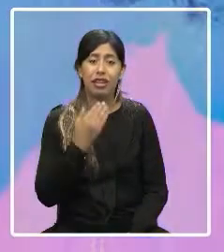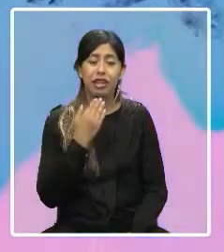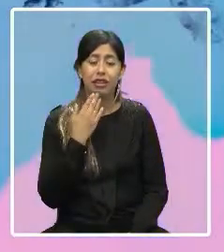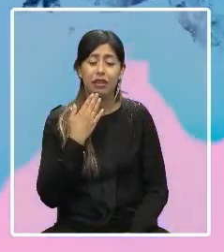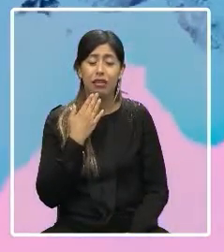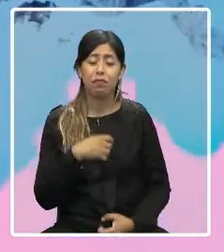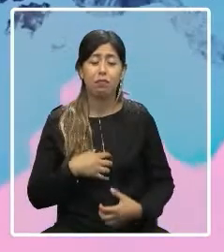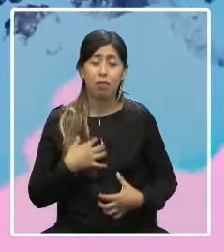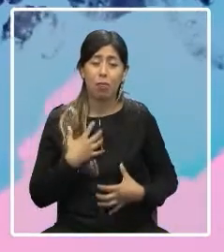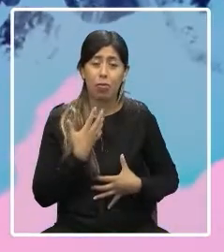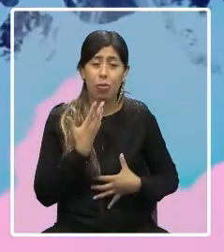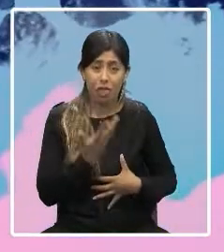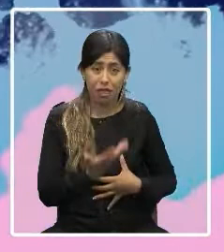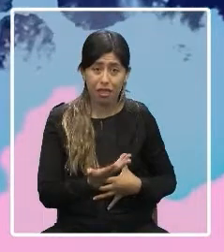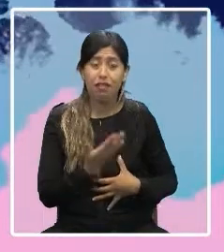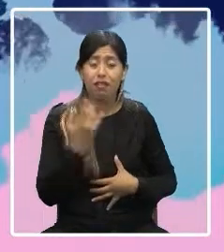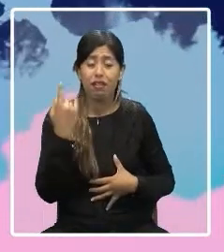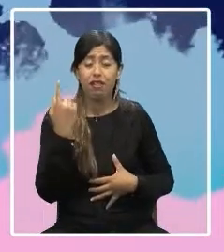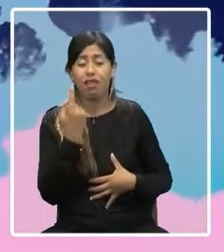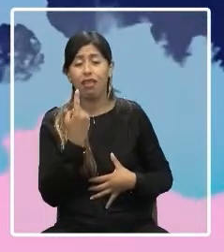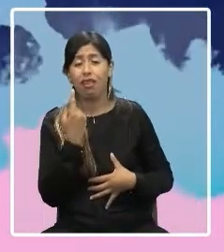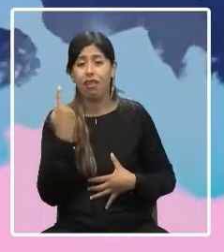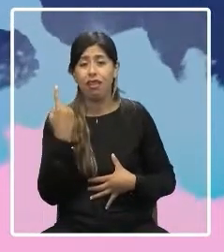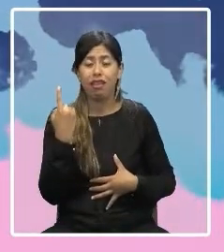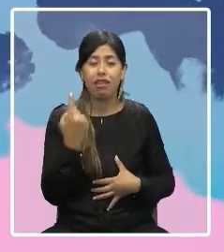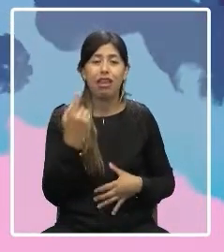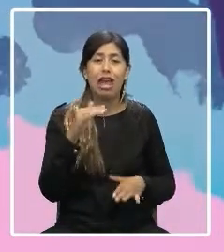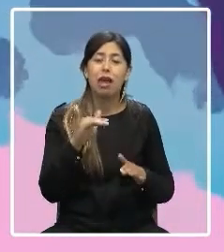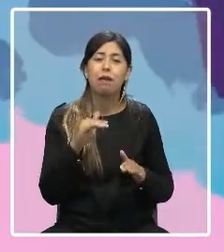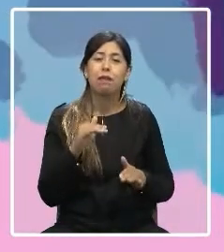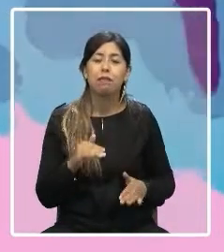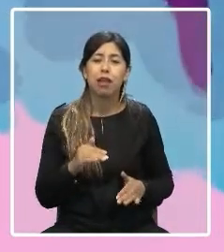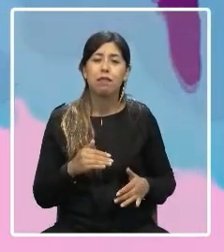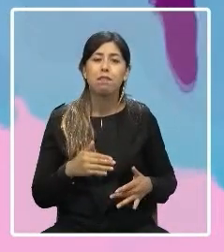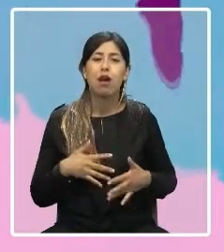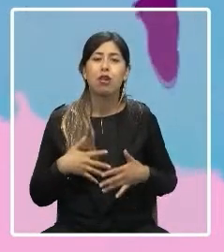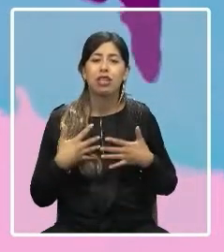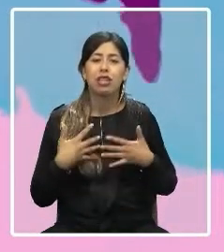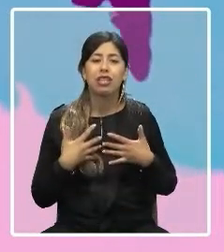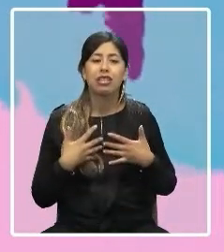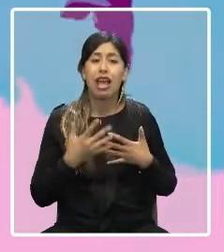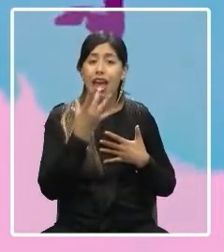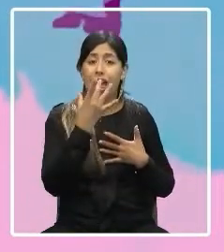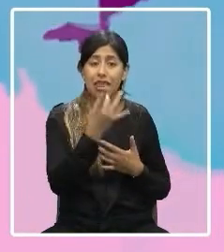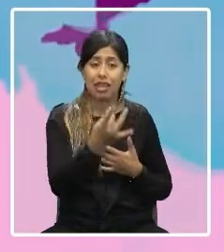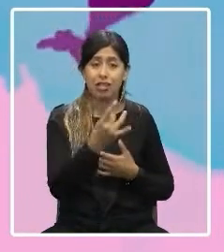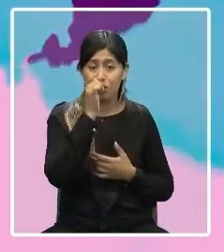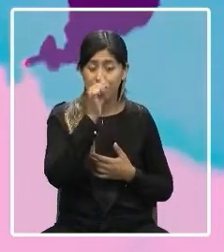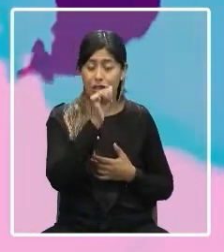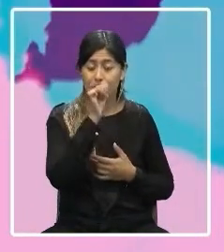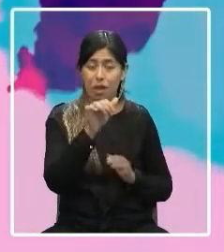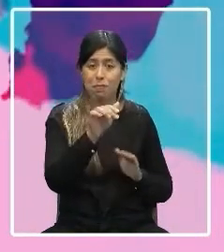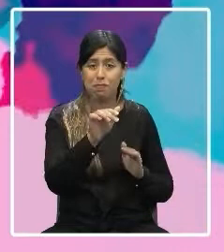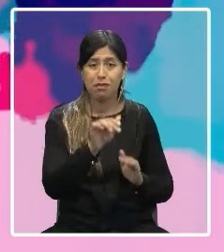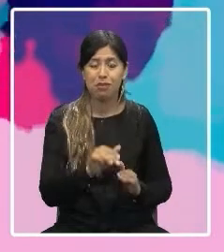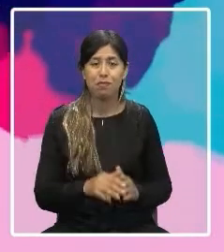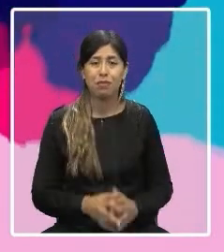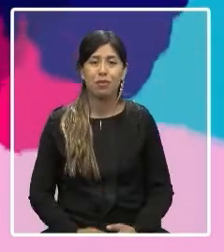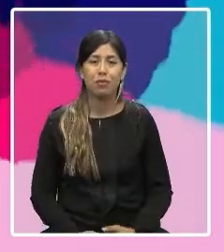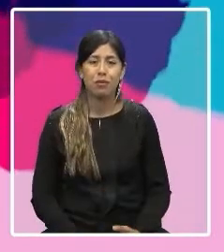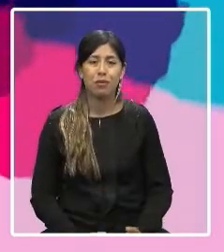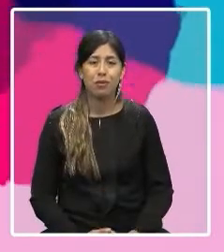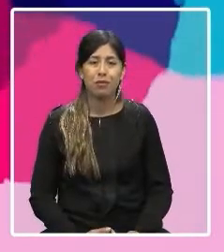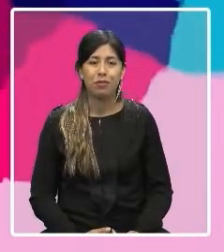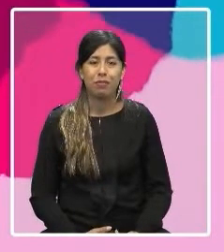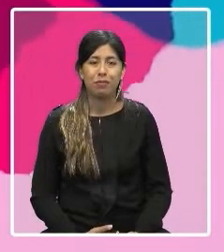symptoms that you find in other more traditional drug addictions. The most important component is the fifth one here, what we call conflict. And